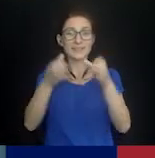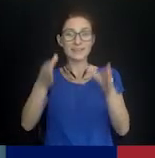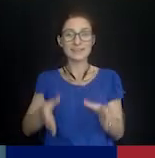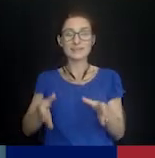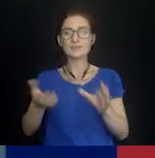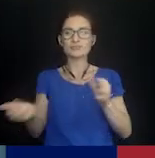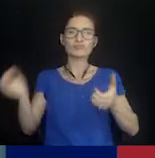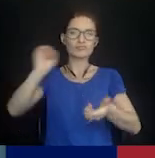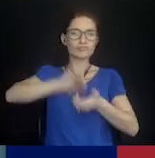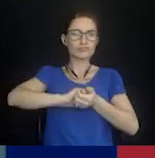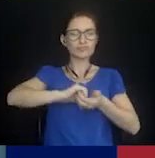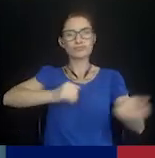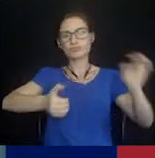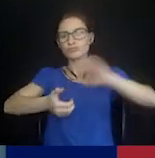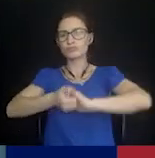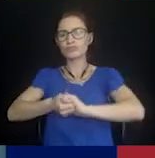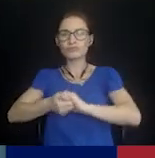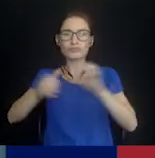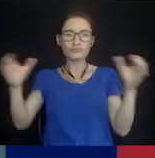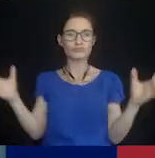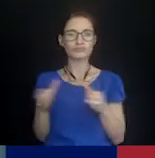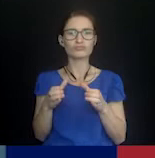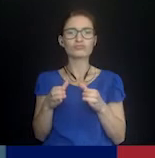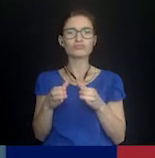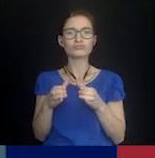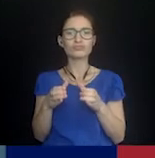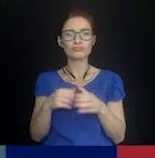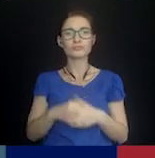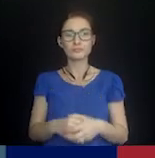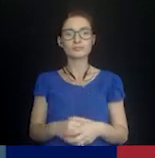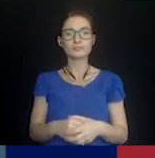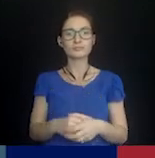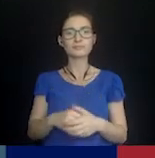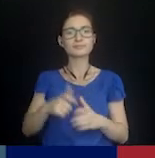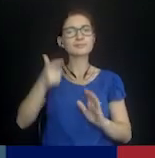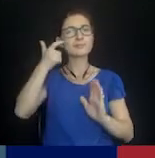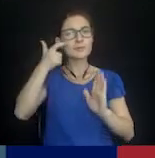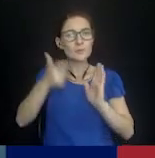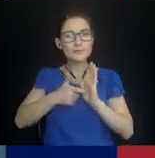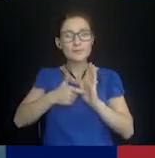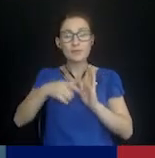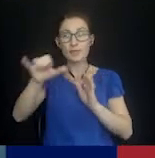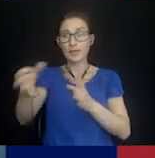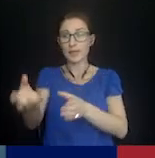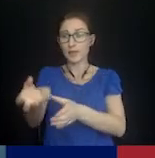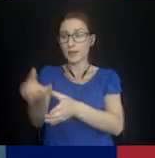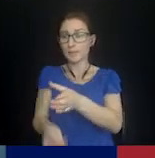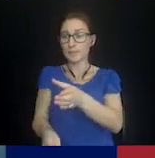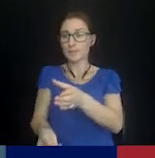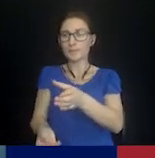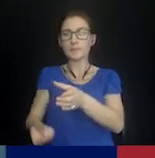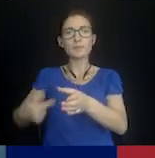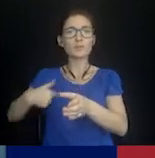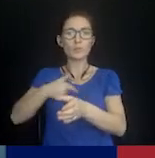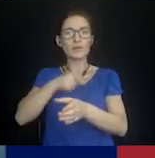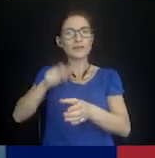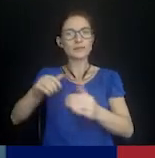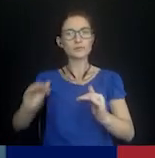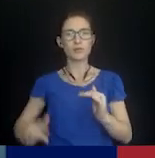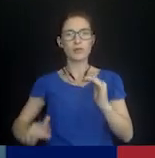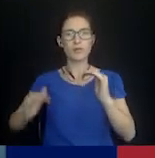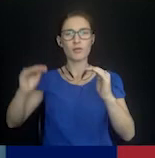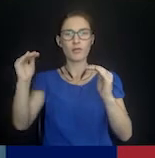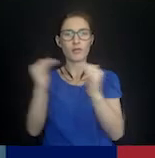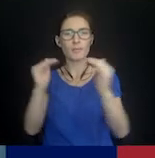advocates coming together, noticing a void that needed to be